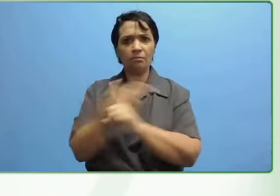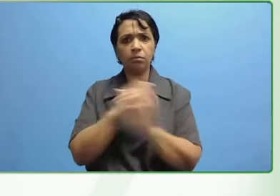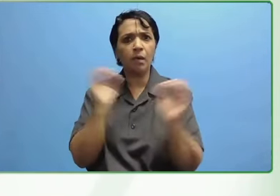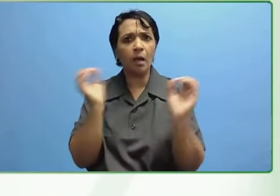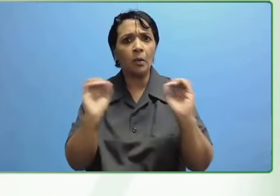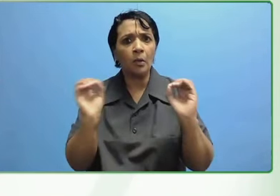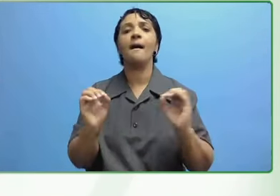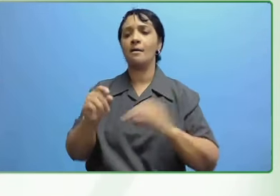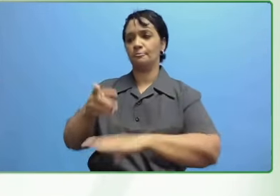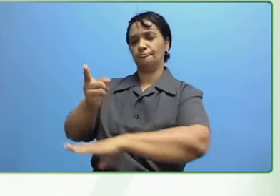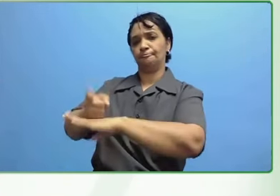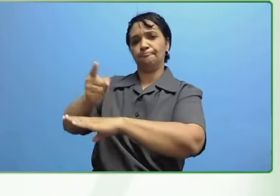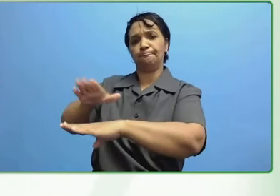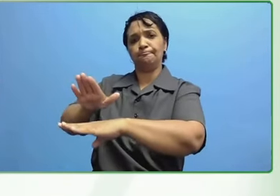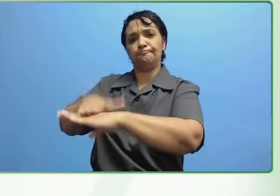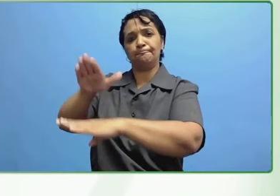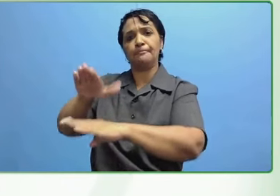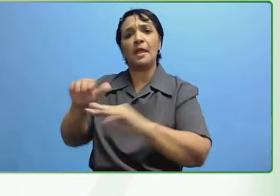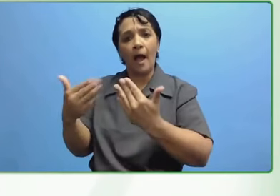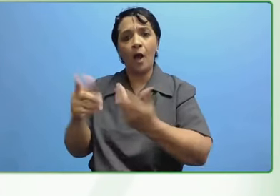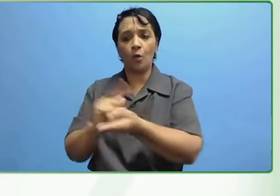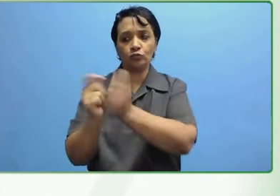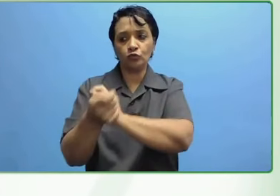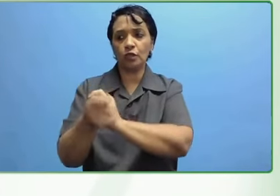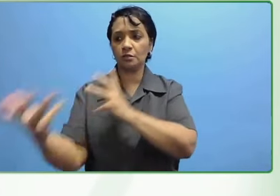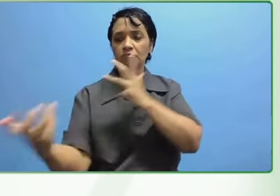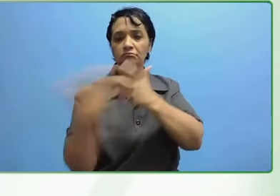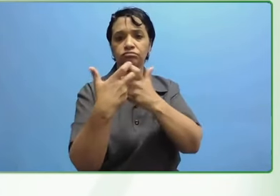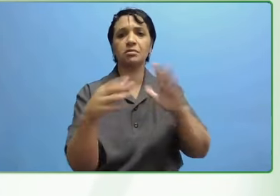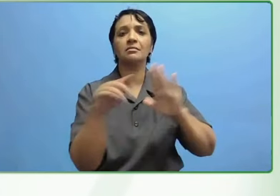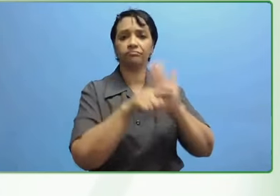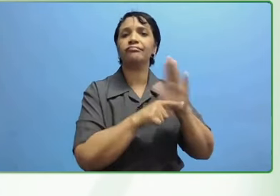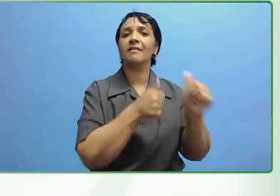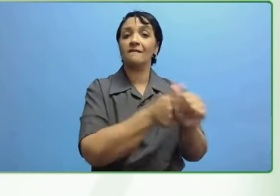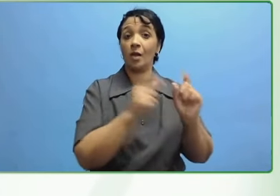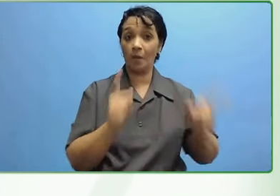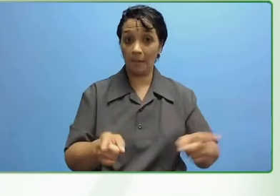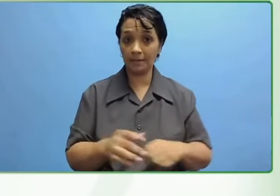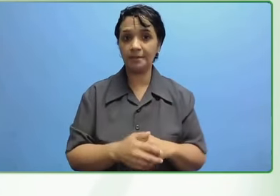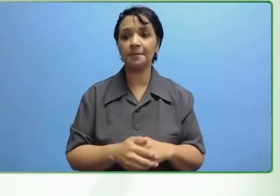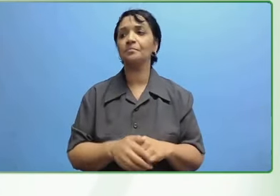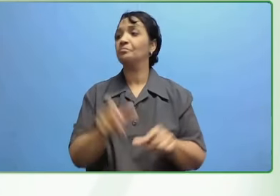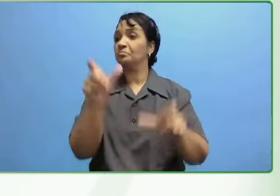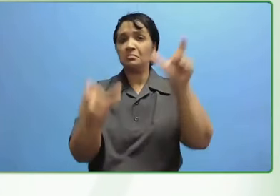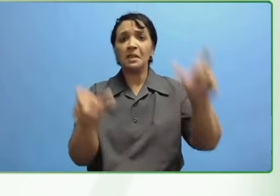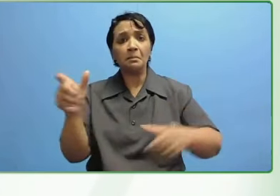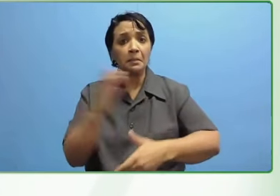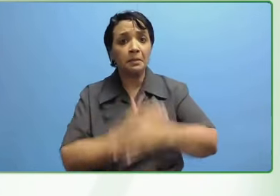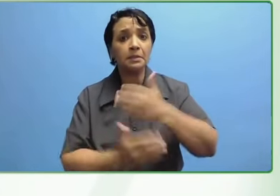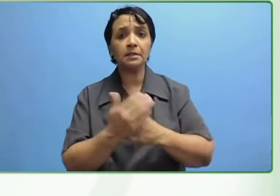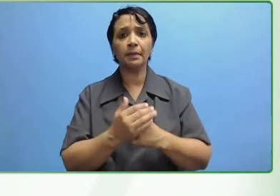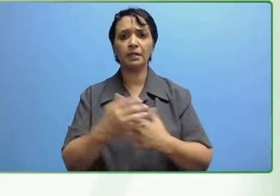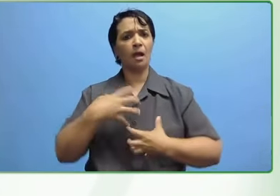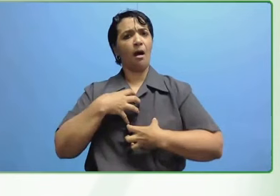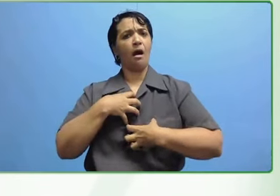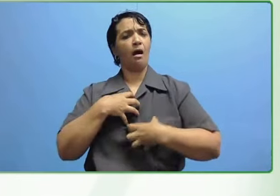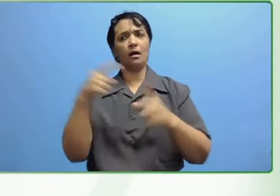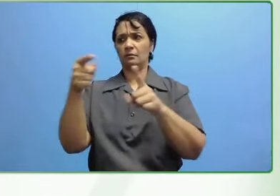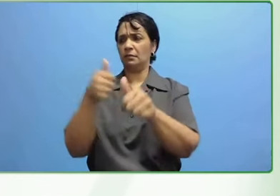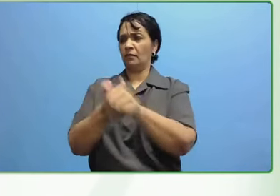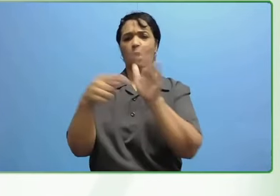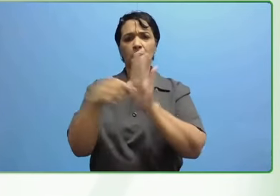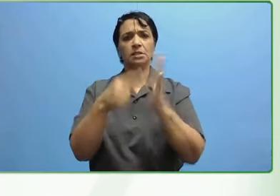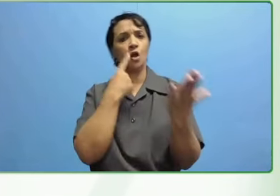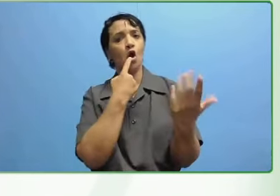action to ensure compliance. They also receive complaints from users, from persons with disabilities. But when these measures do